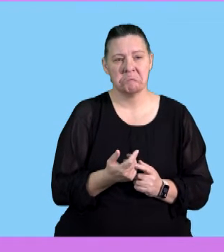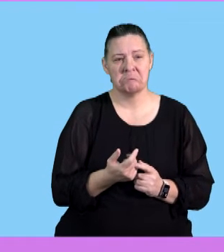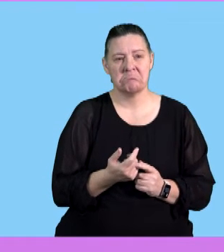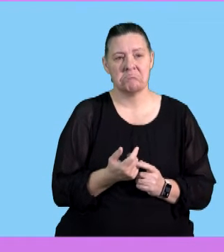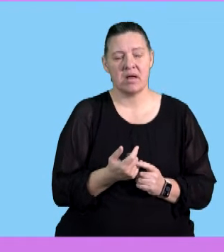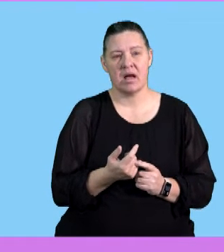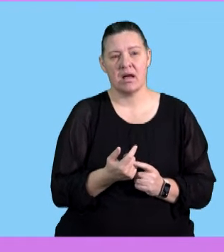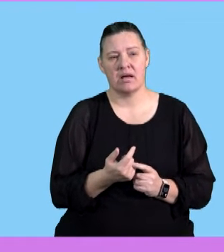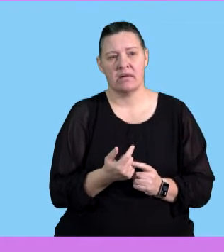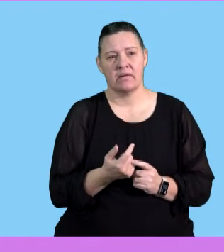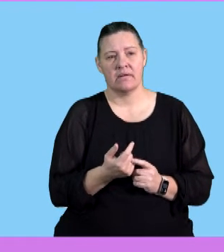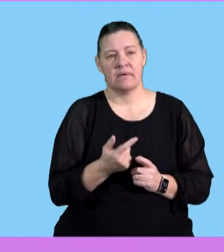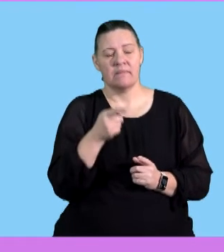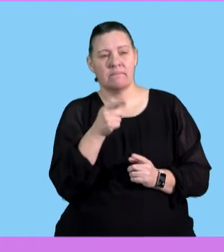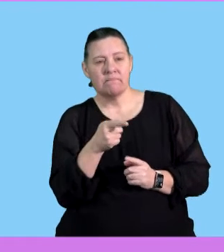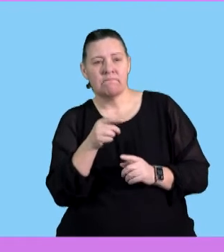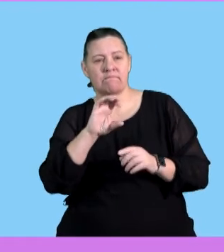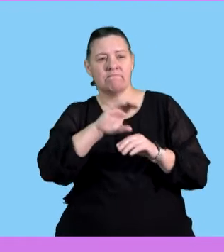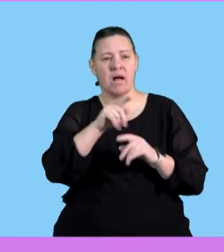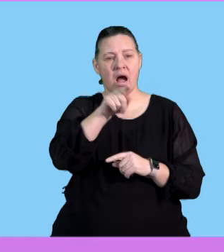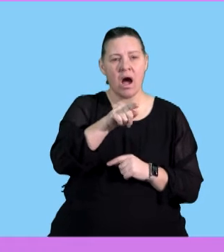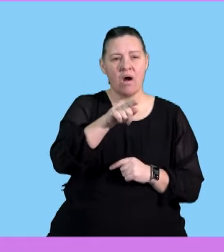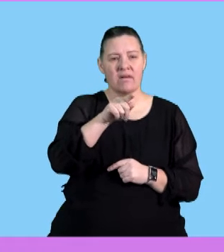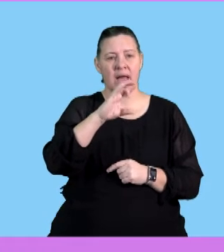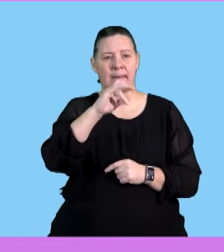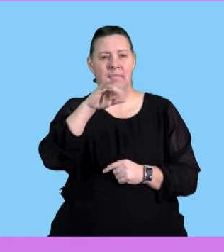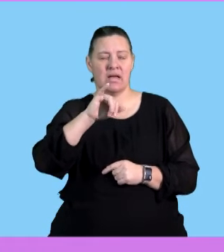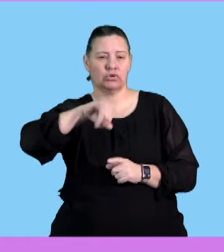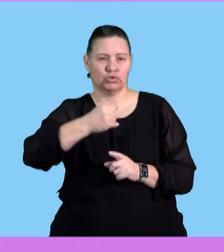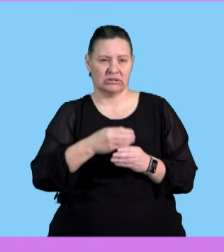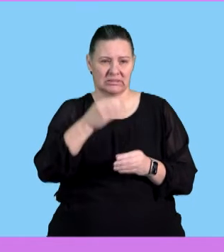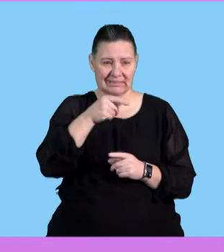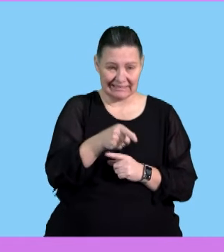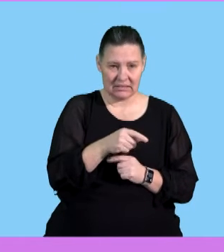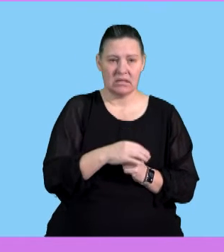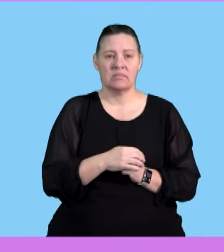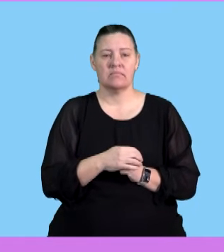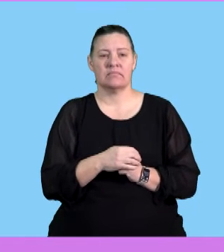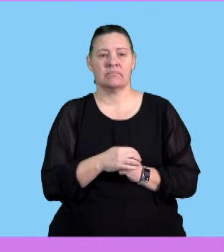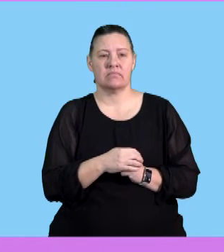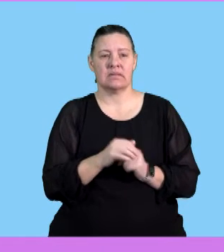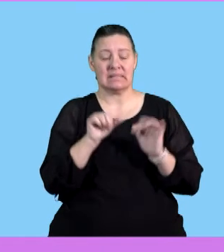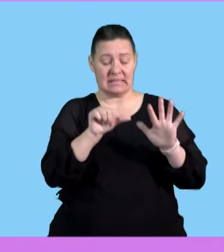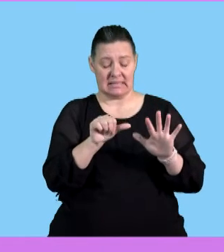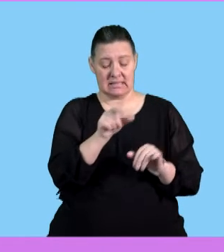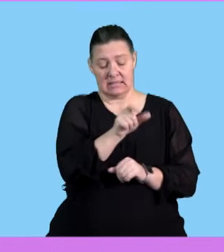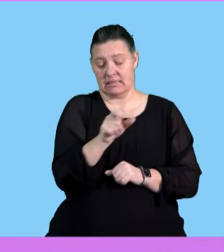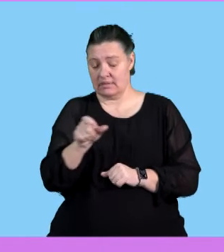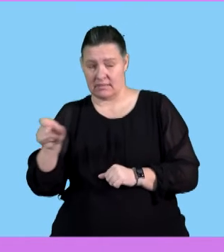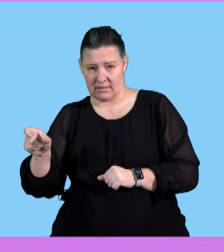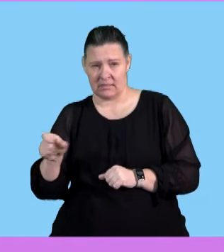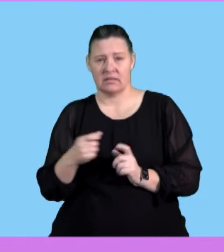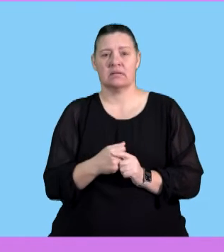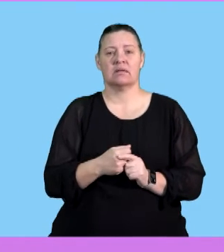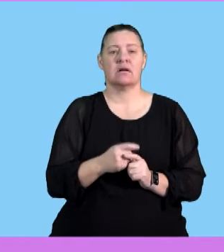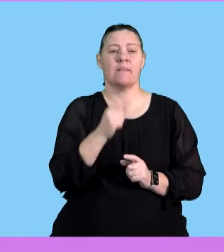Rand 95. Calculate the cost of each juice. Now, if there